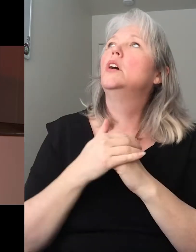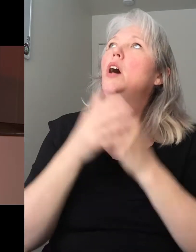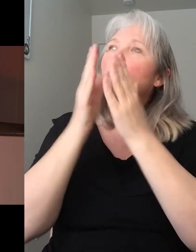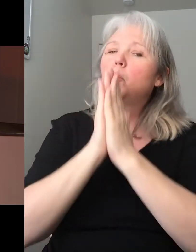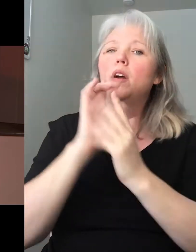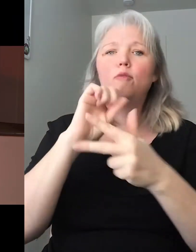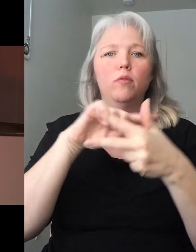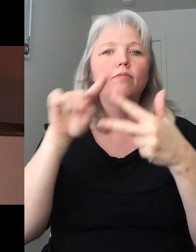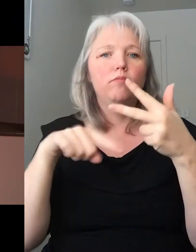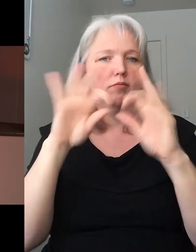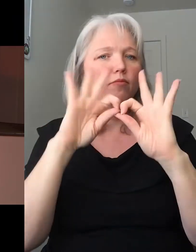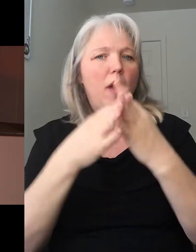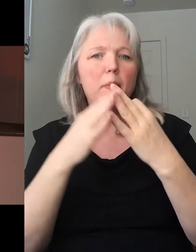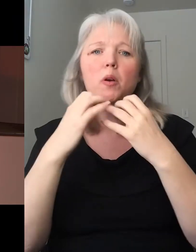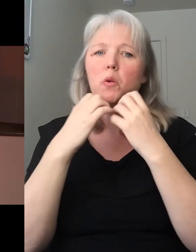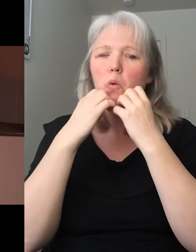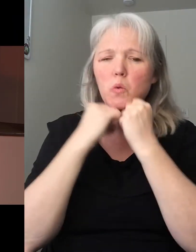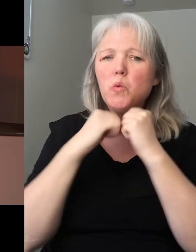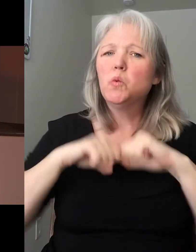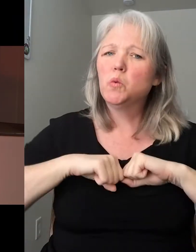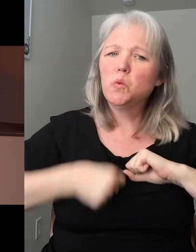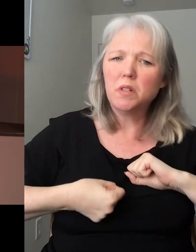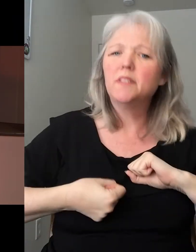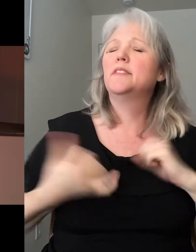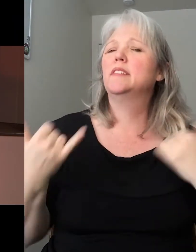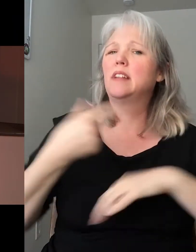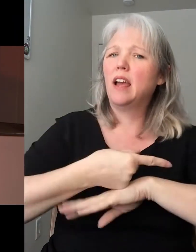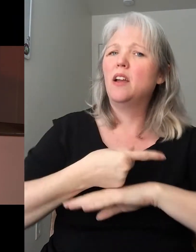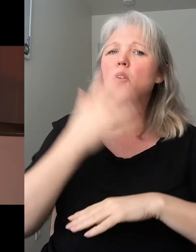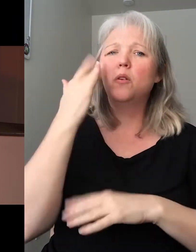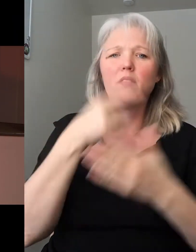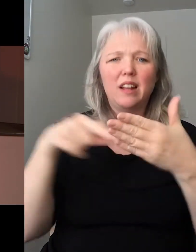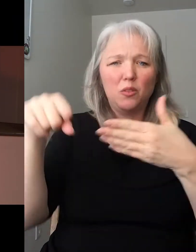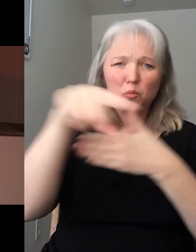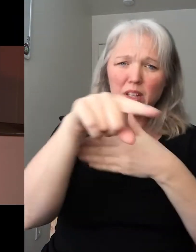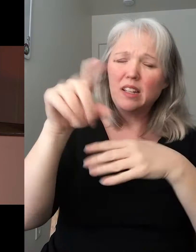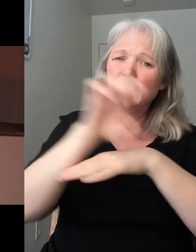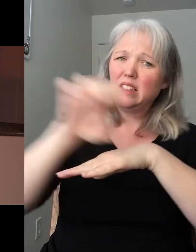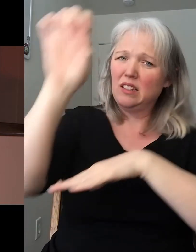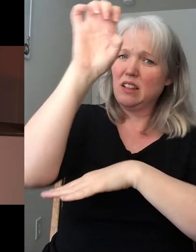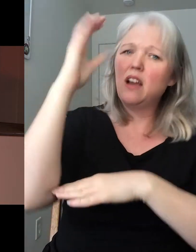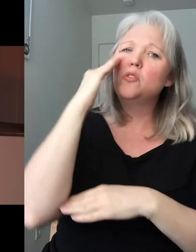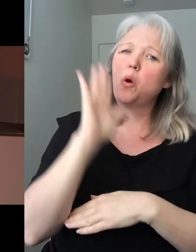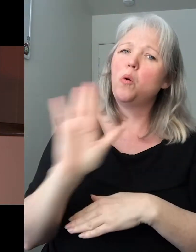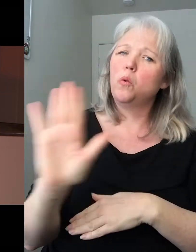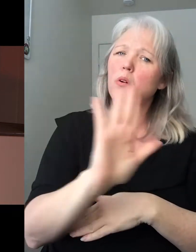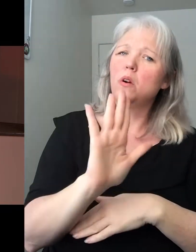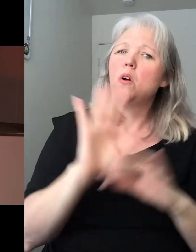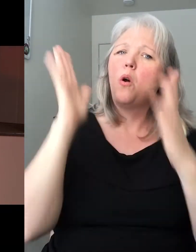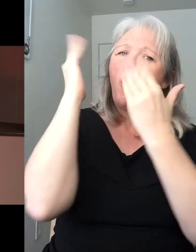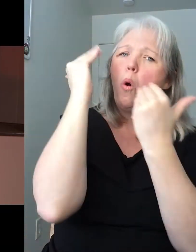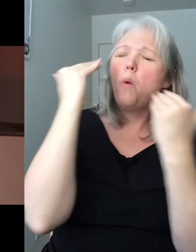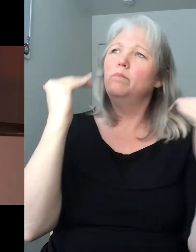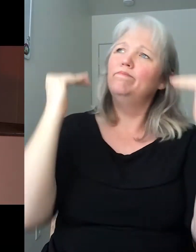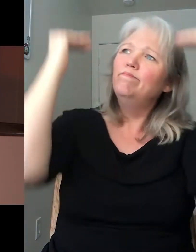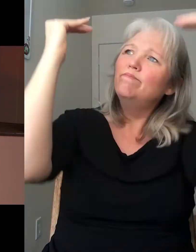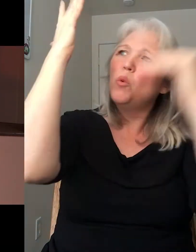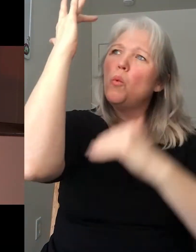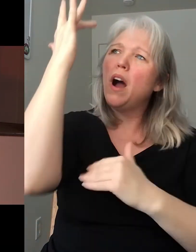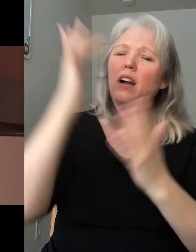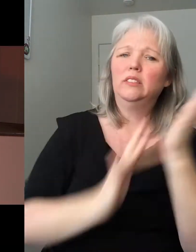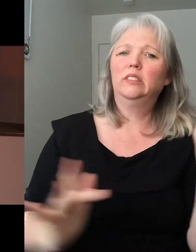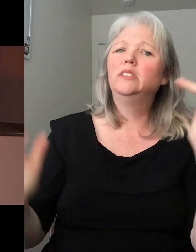for these families that grieve today. Because next week is Easter, I know that their hope is high. Because